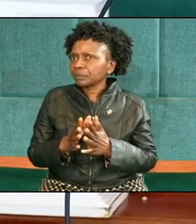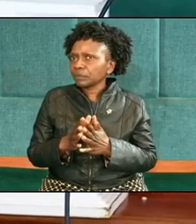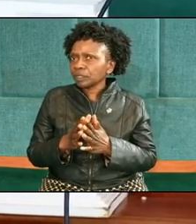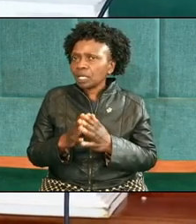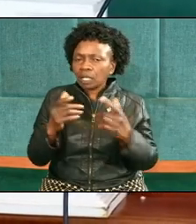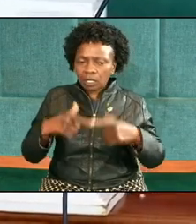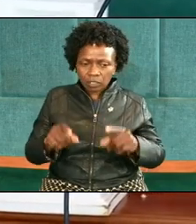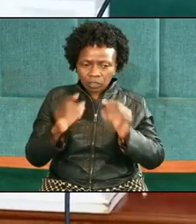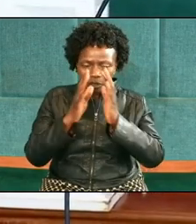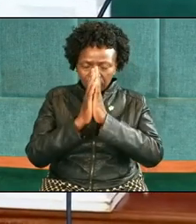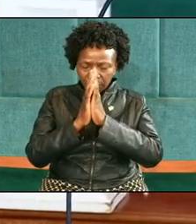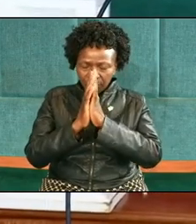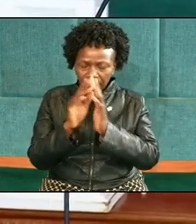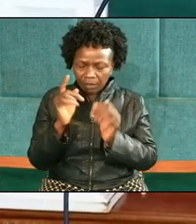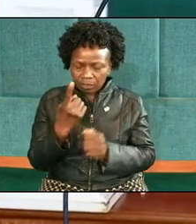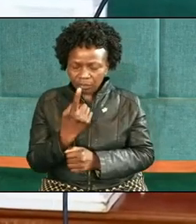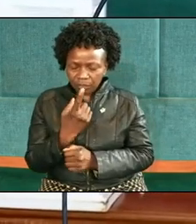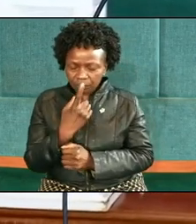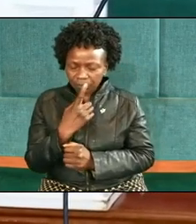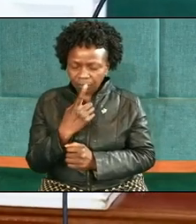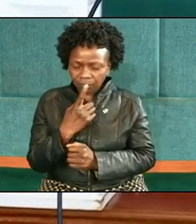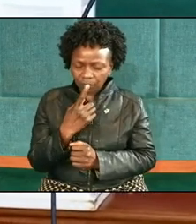as we pray.